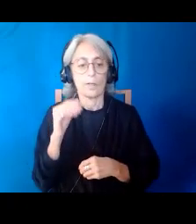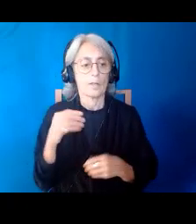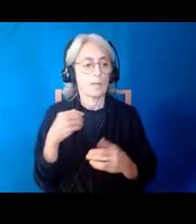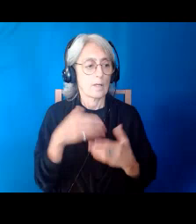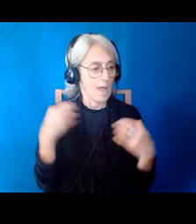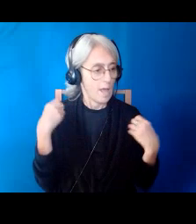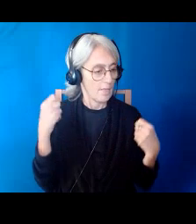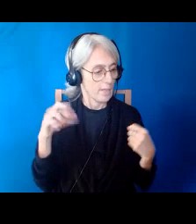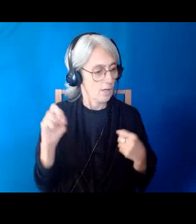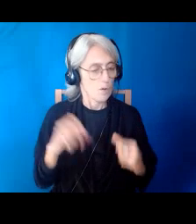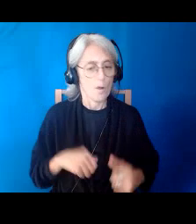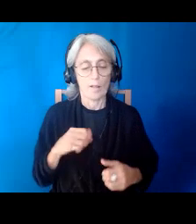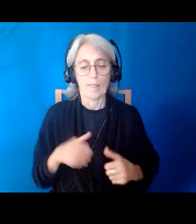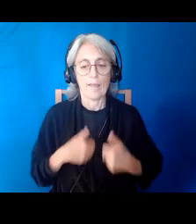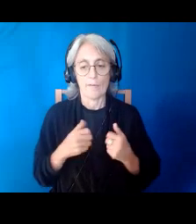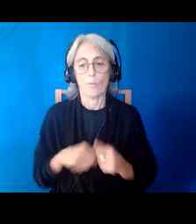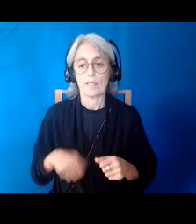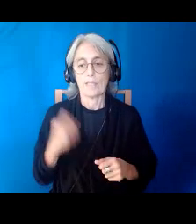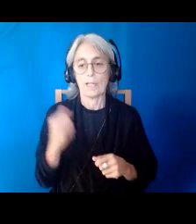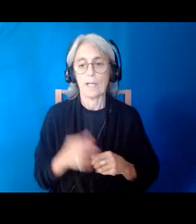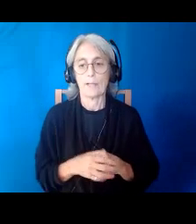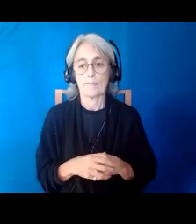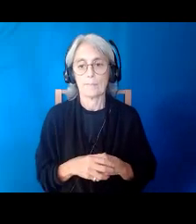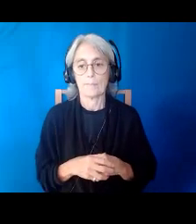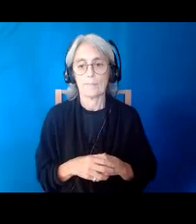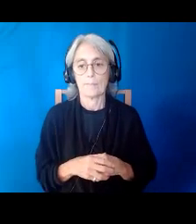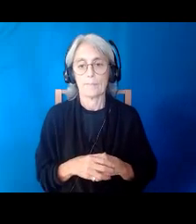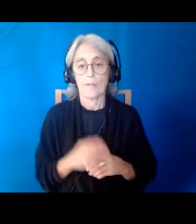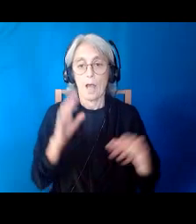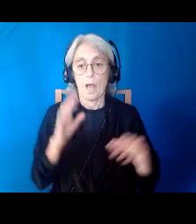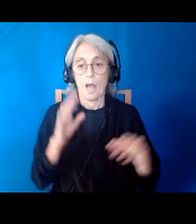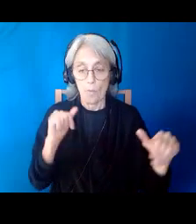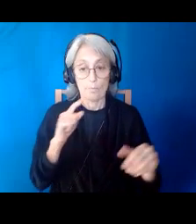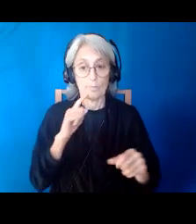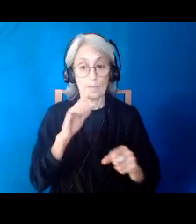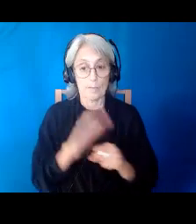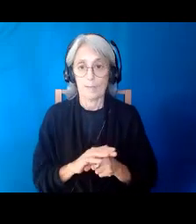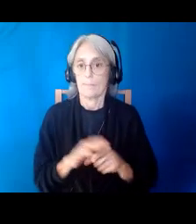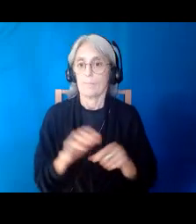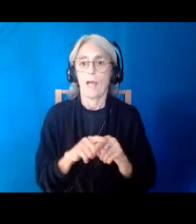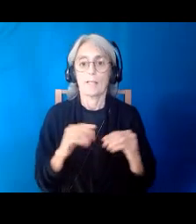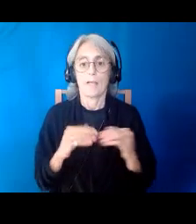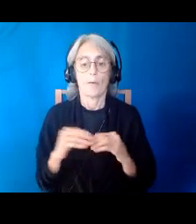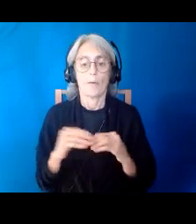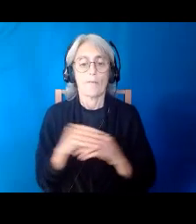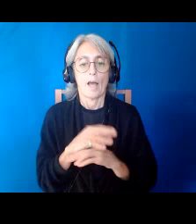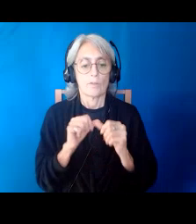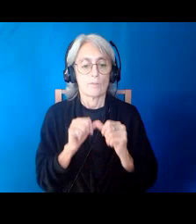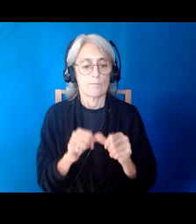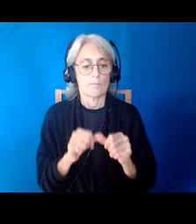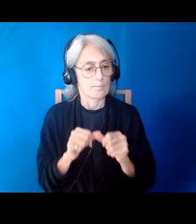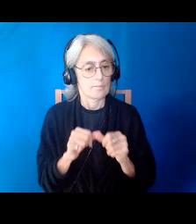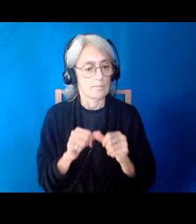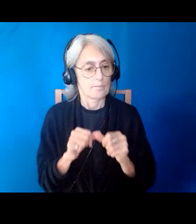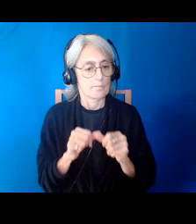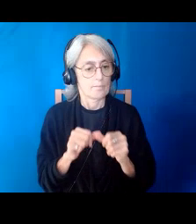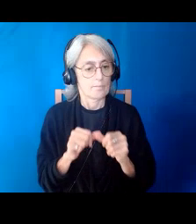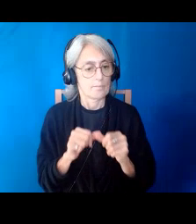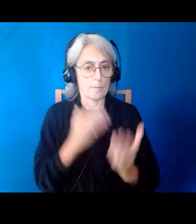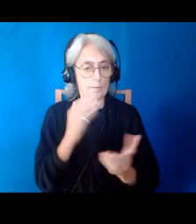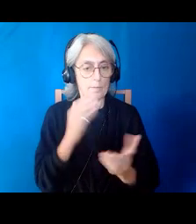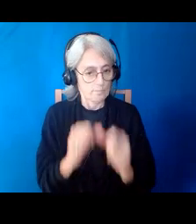with dignity. It is my hope and my commitment that as the Equity Advisory continues to make bold recommendations, we